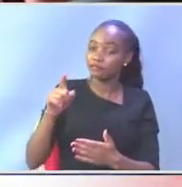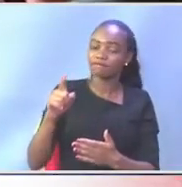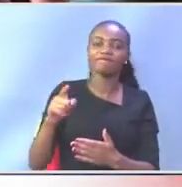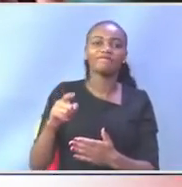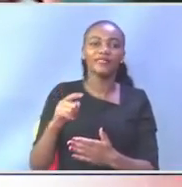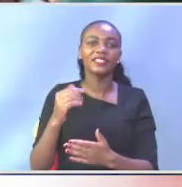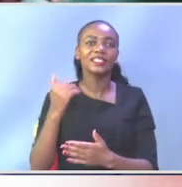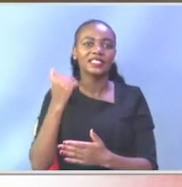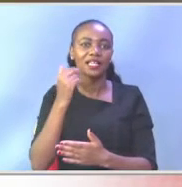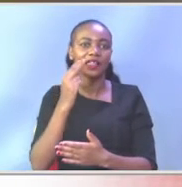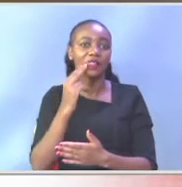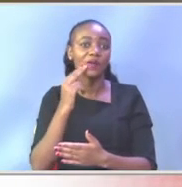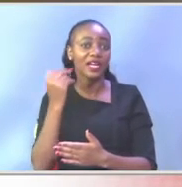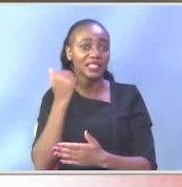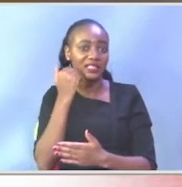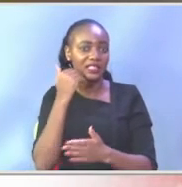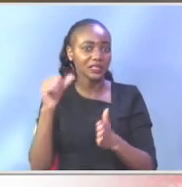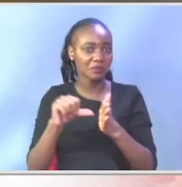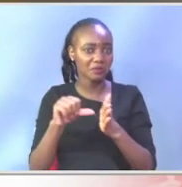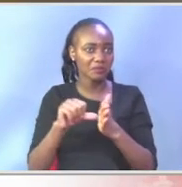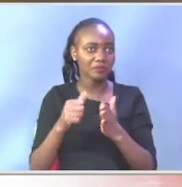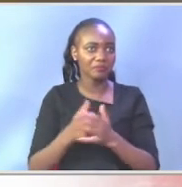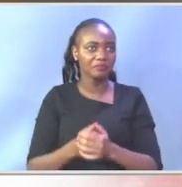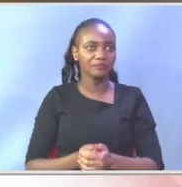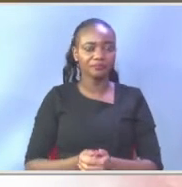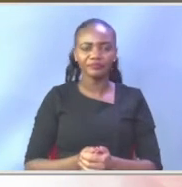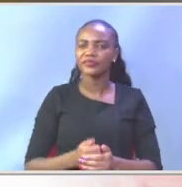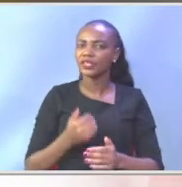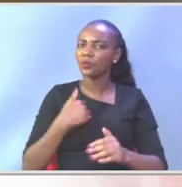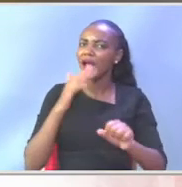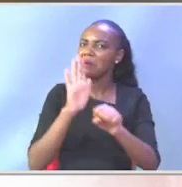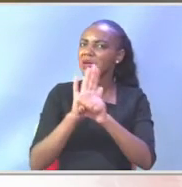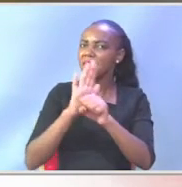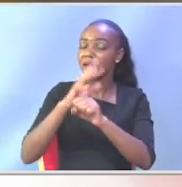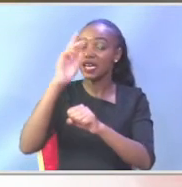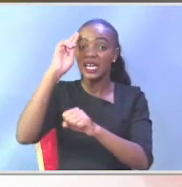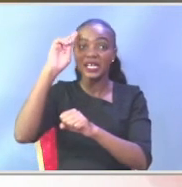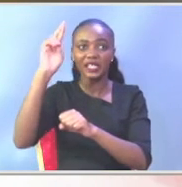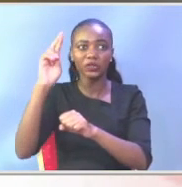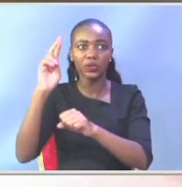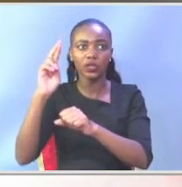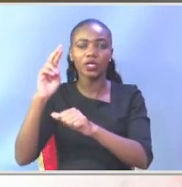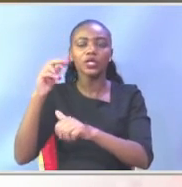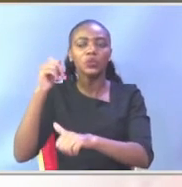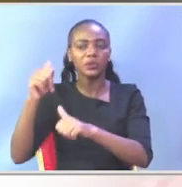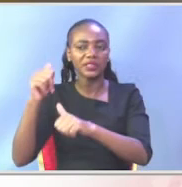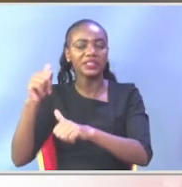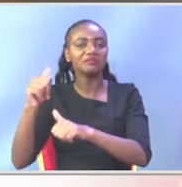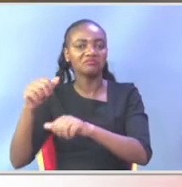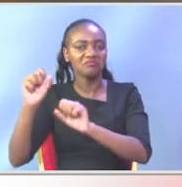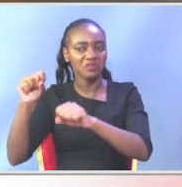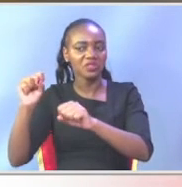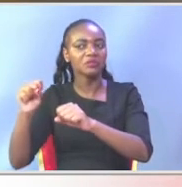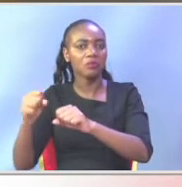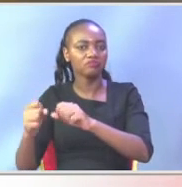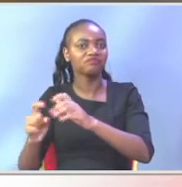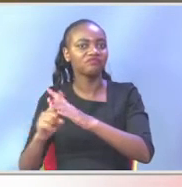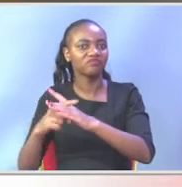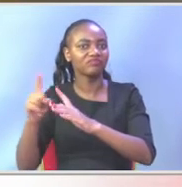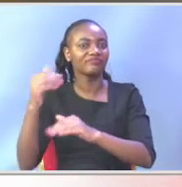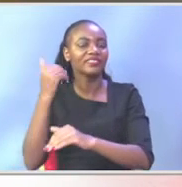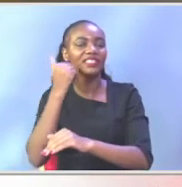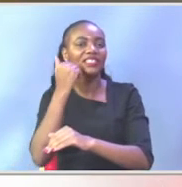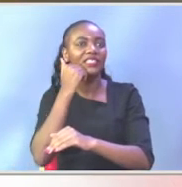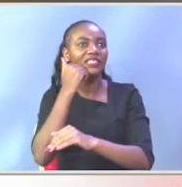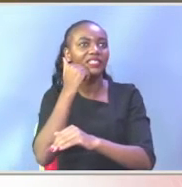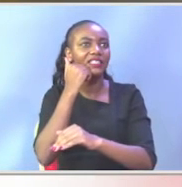ni mojawapo. There is a lot of reasons which can cause this disease, and most of them